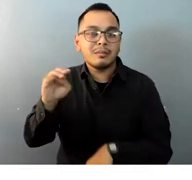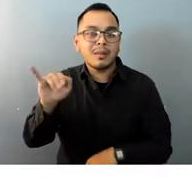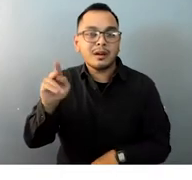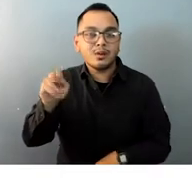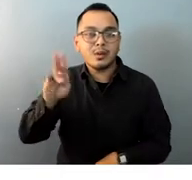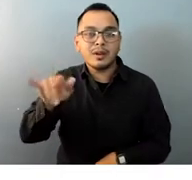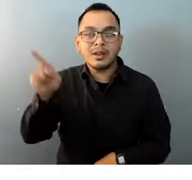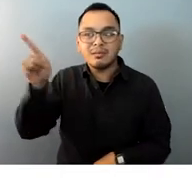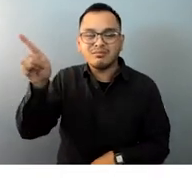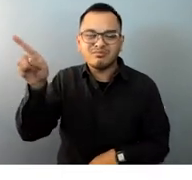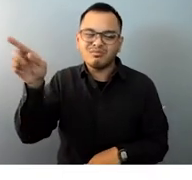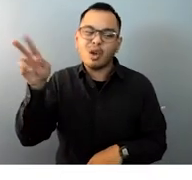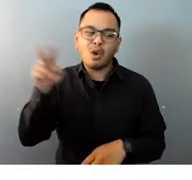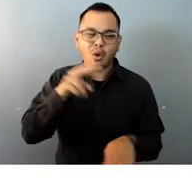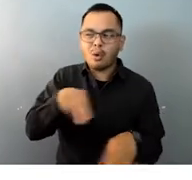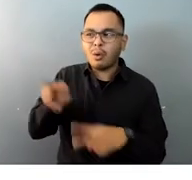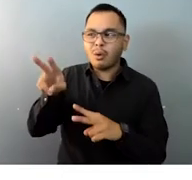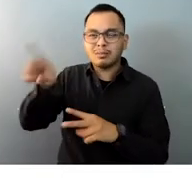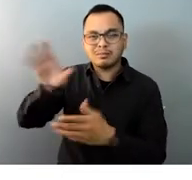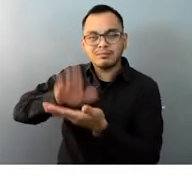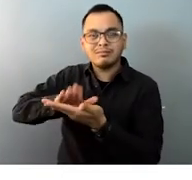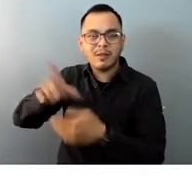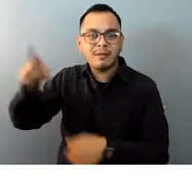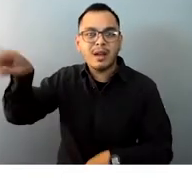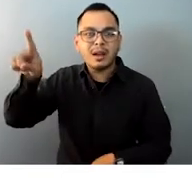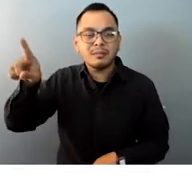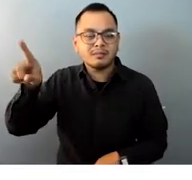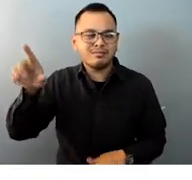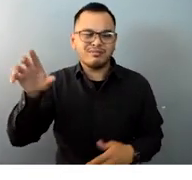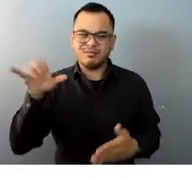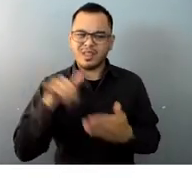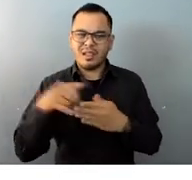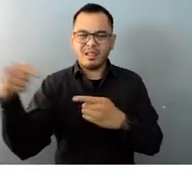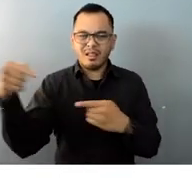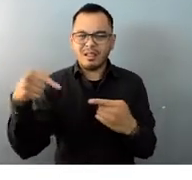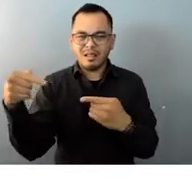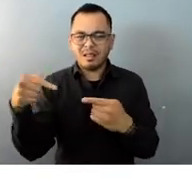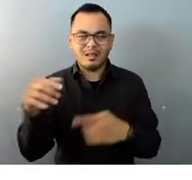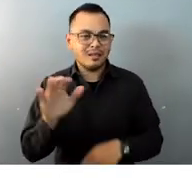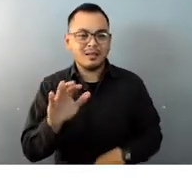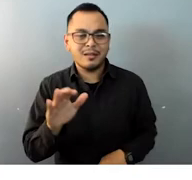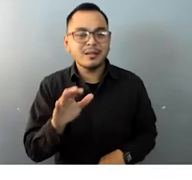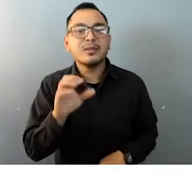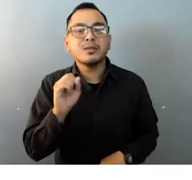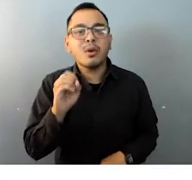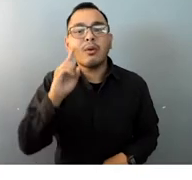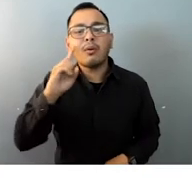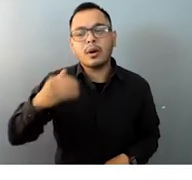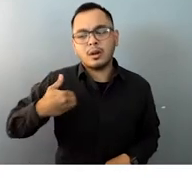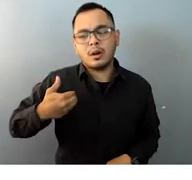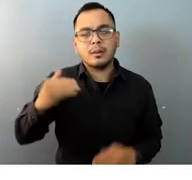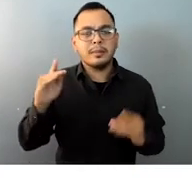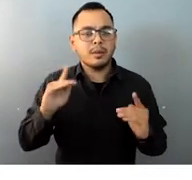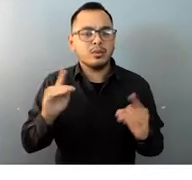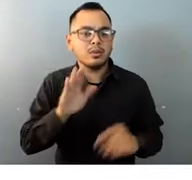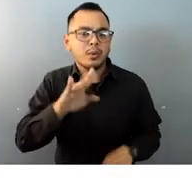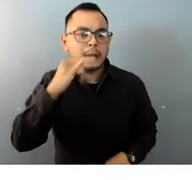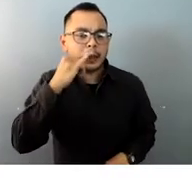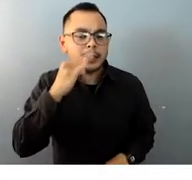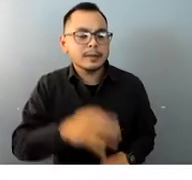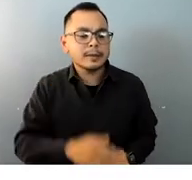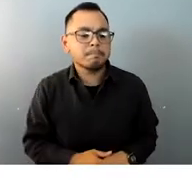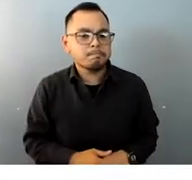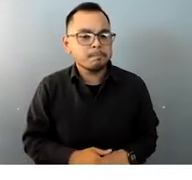our model minorities that we can hold up over and against other communities. And I'm wondering for your young people, for